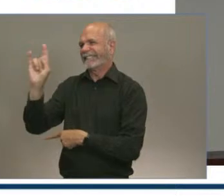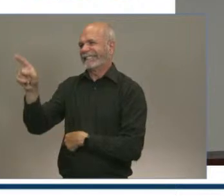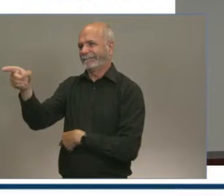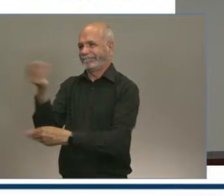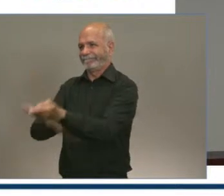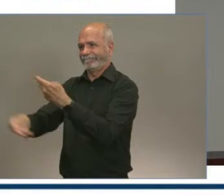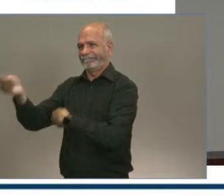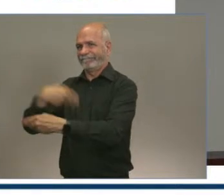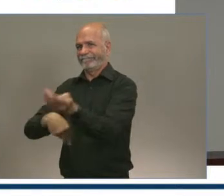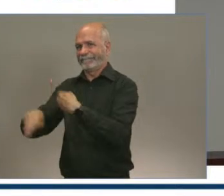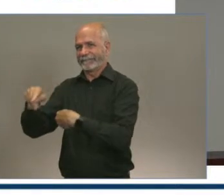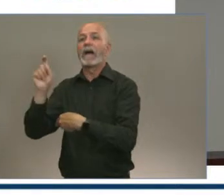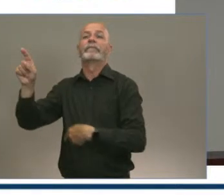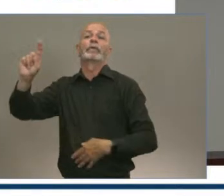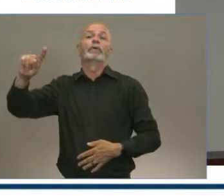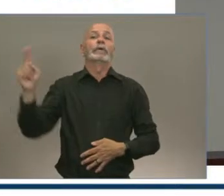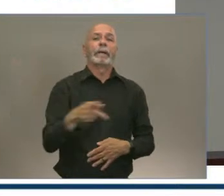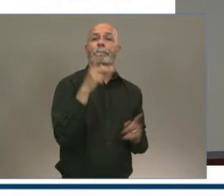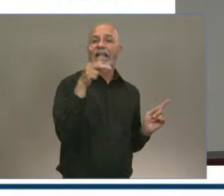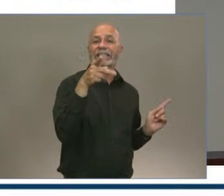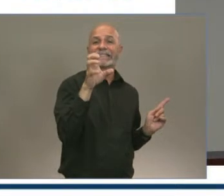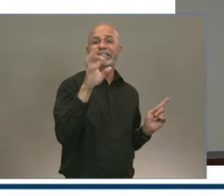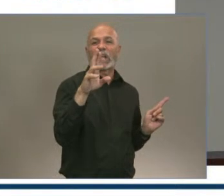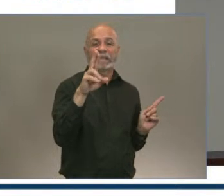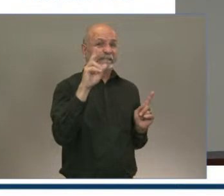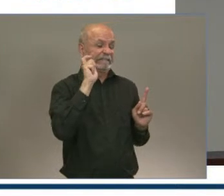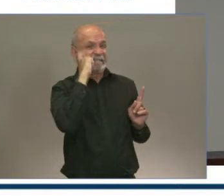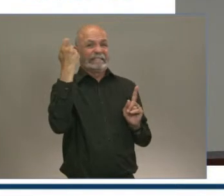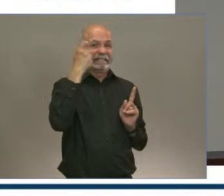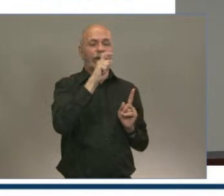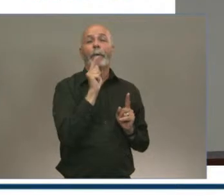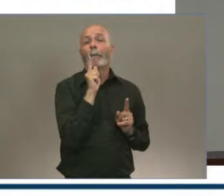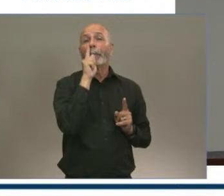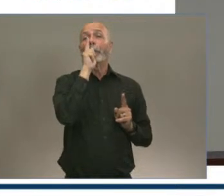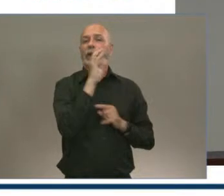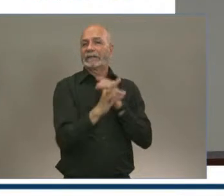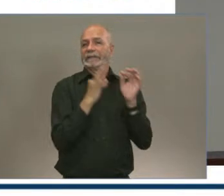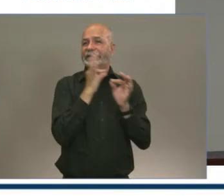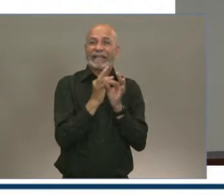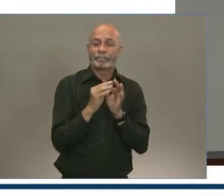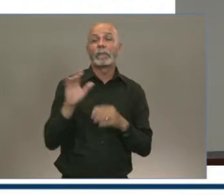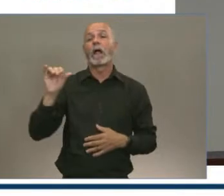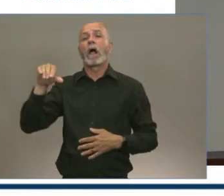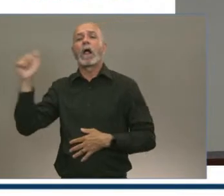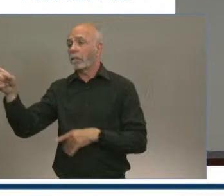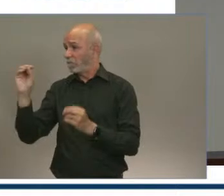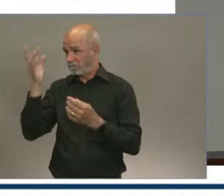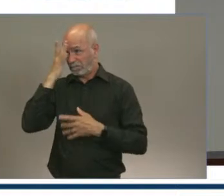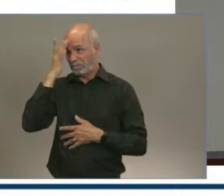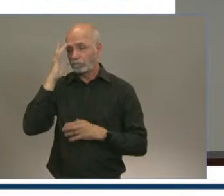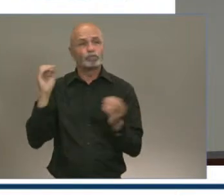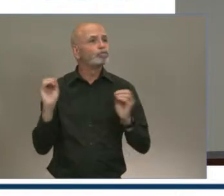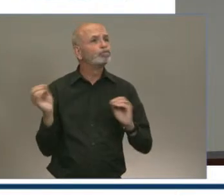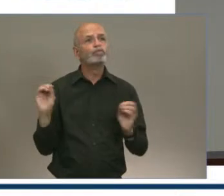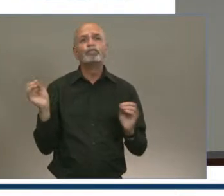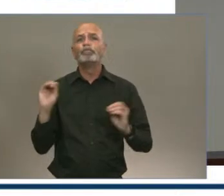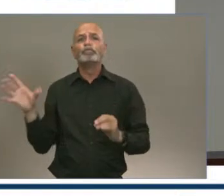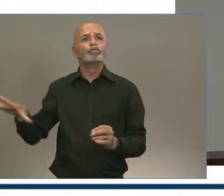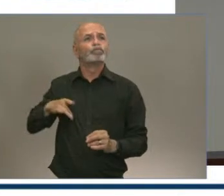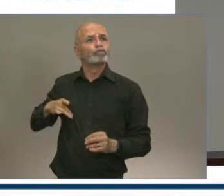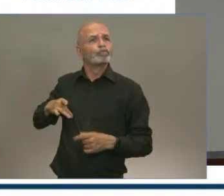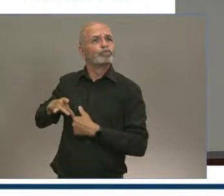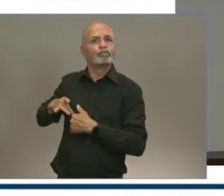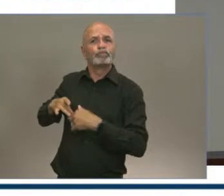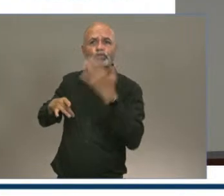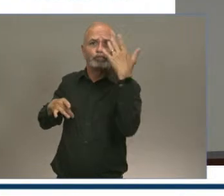one of the primary assessment centers and get tested. Everybody else who has no symptoms at all, we can either go